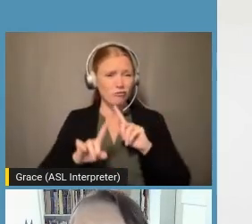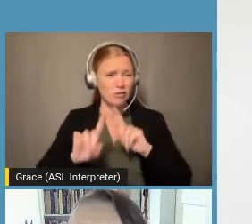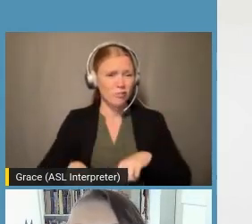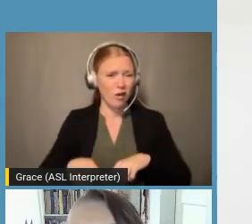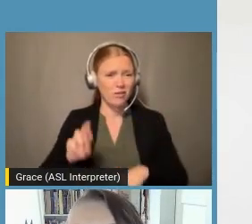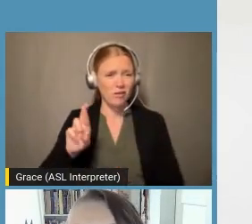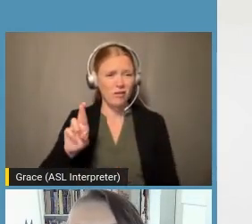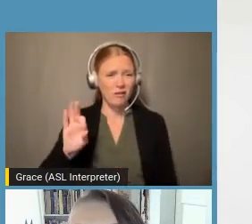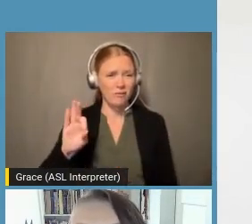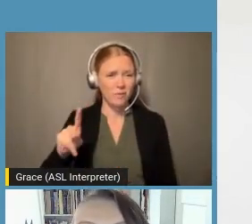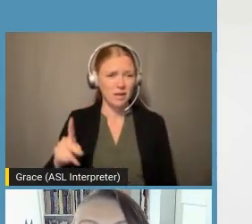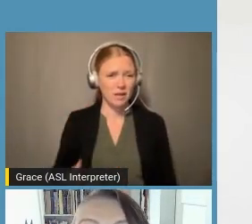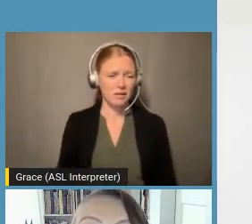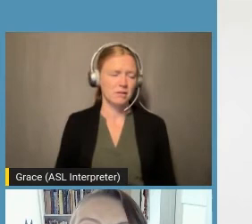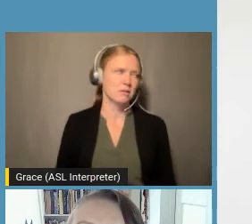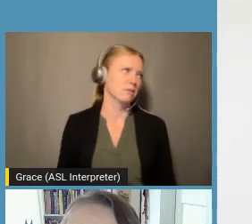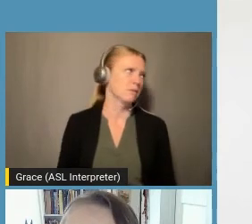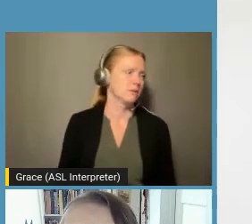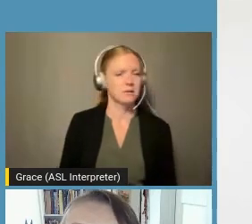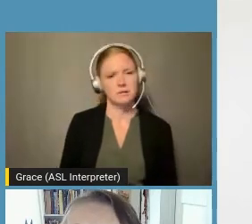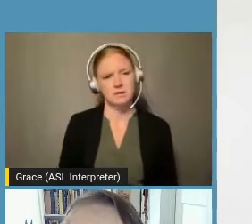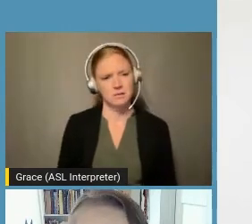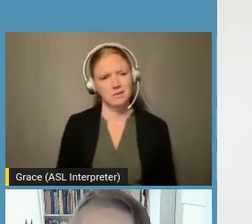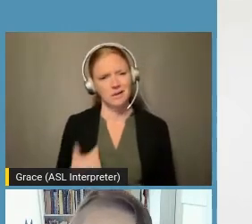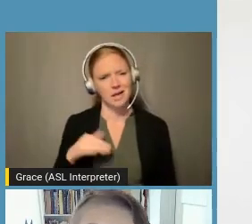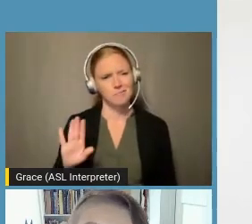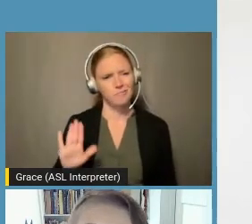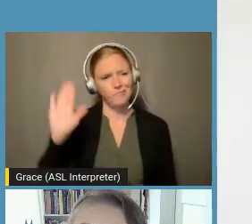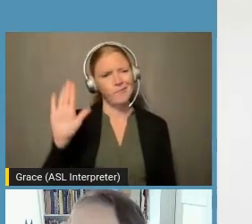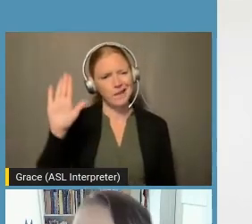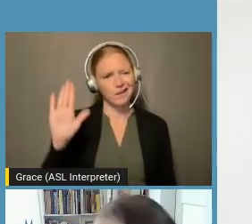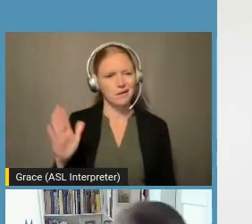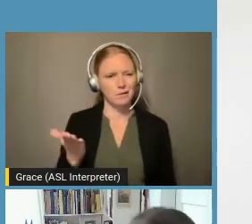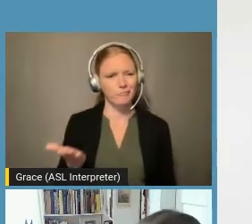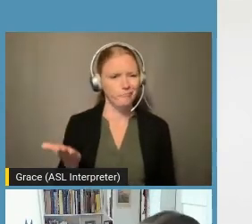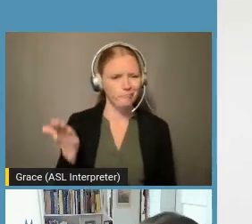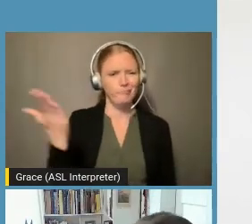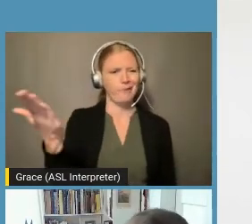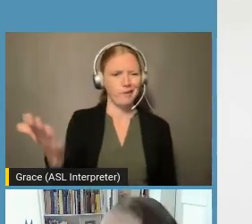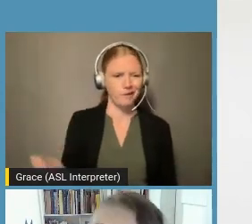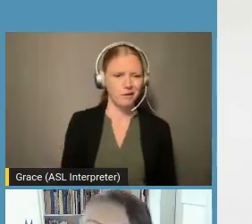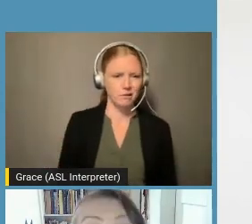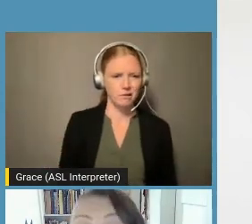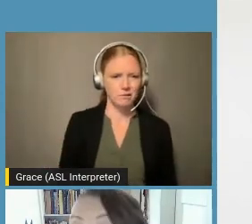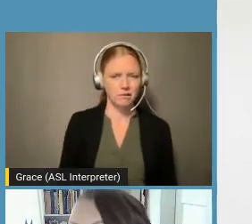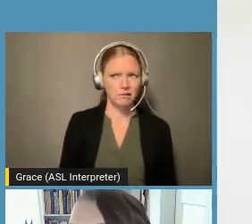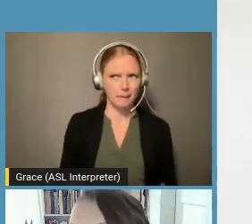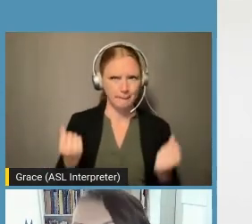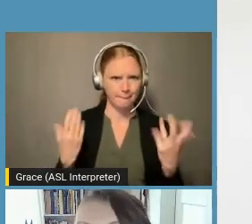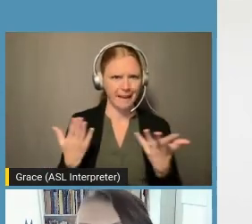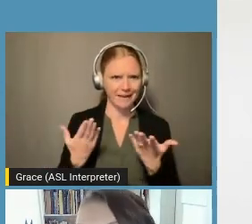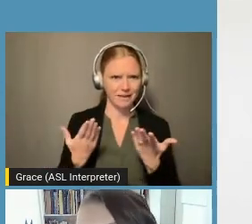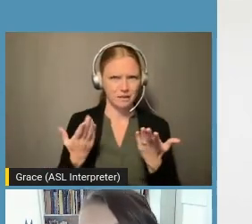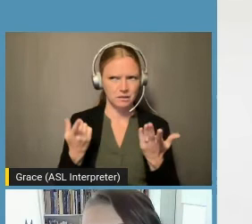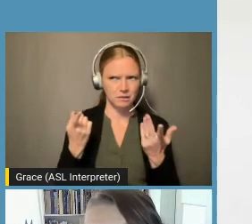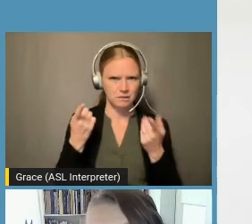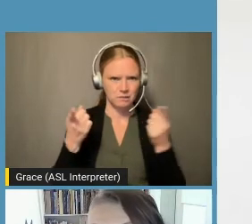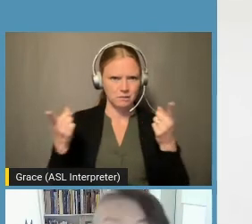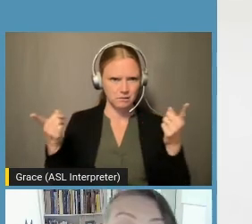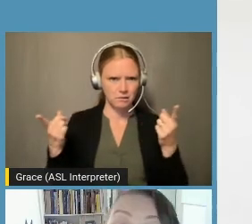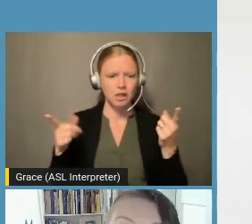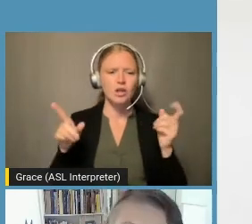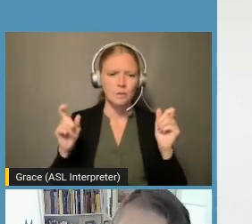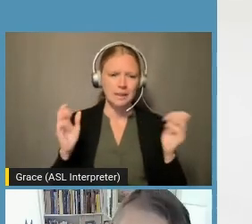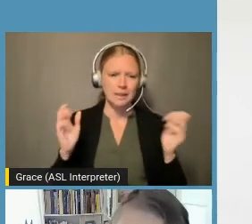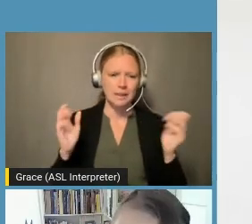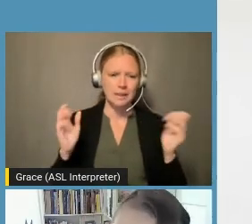it feels like, oh, I'm just a bid. I'm a bid in this process. But you need competing bids